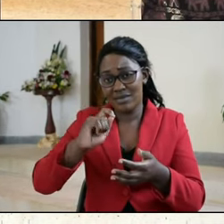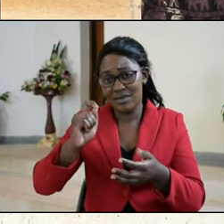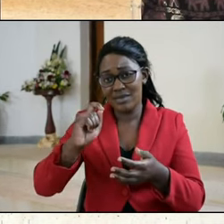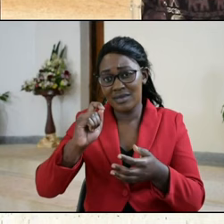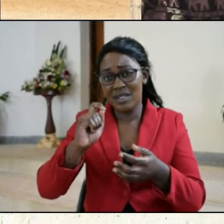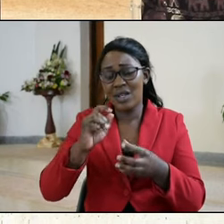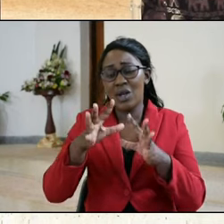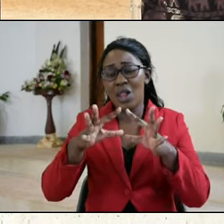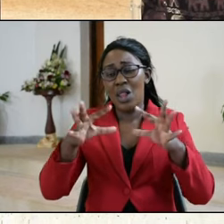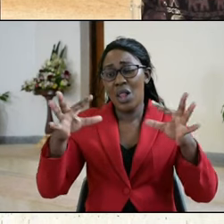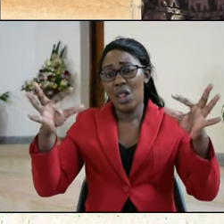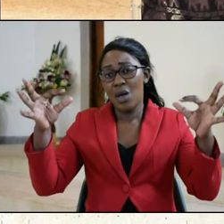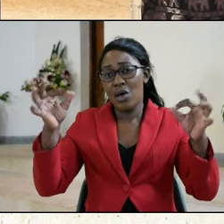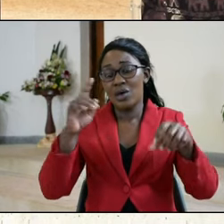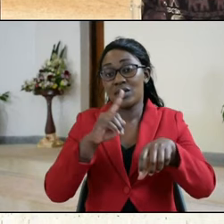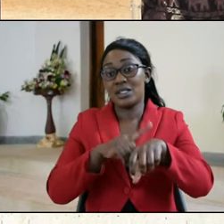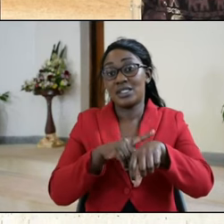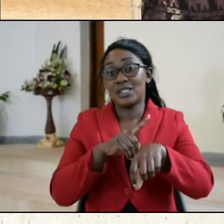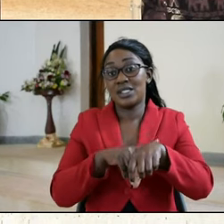most books,